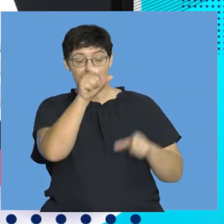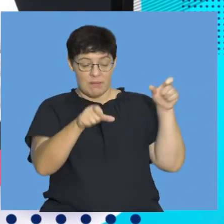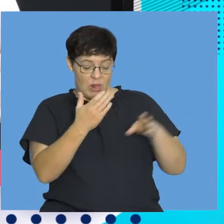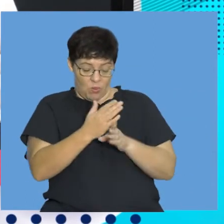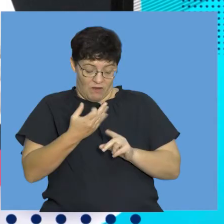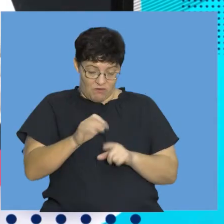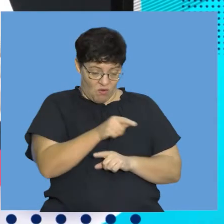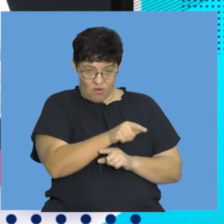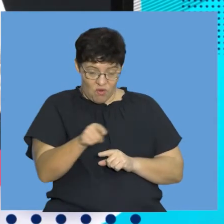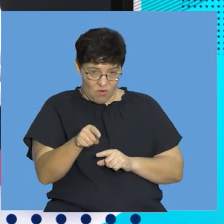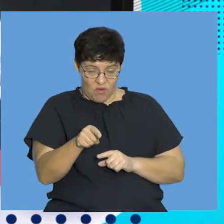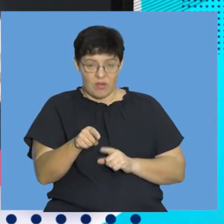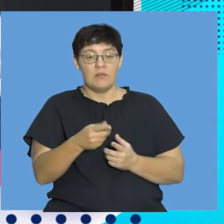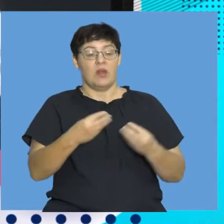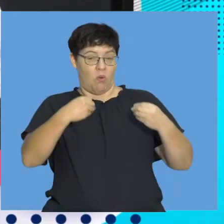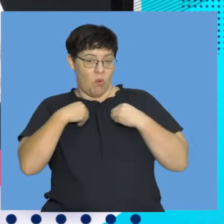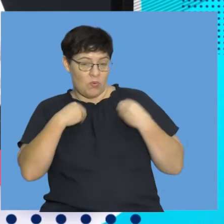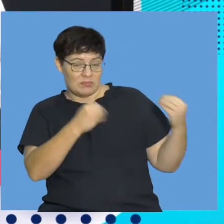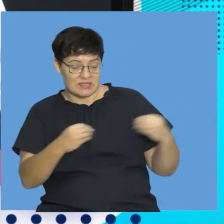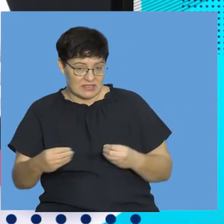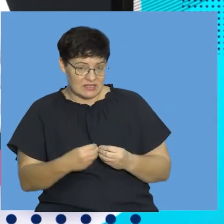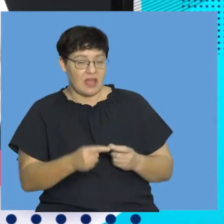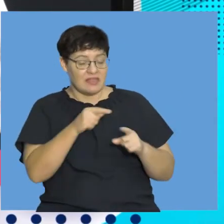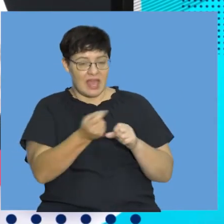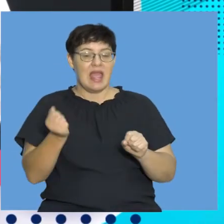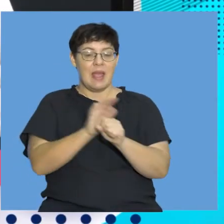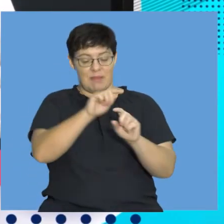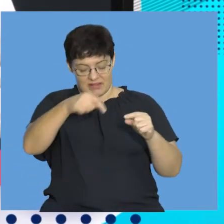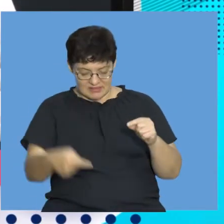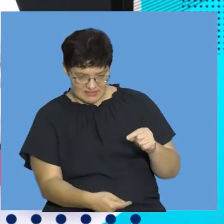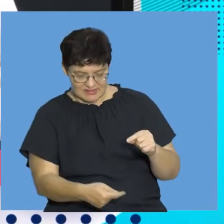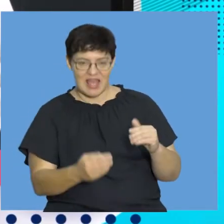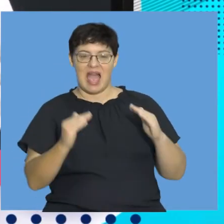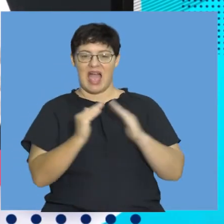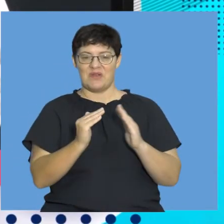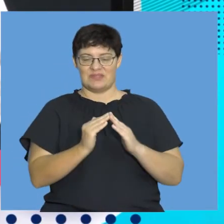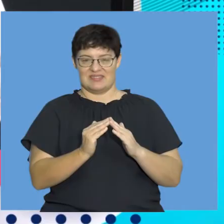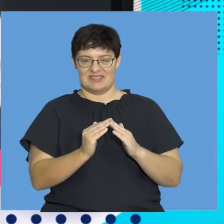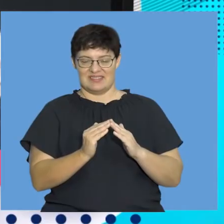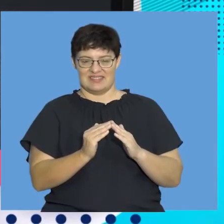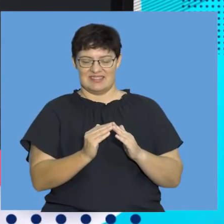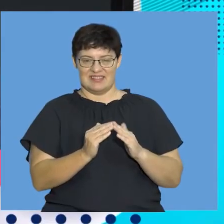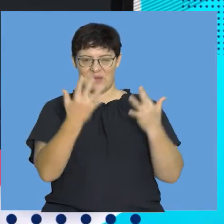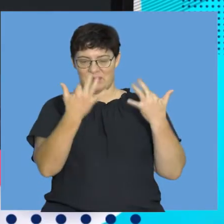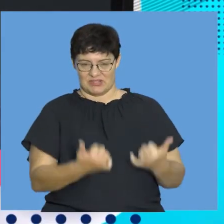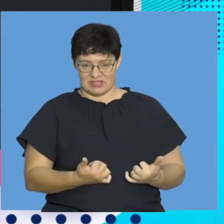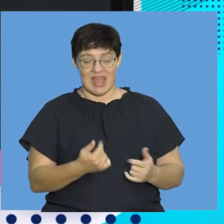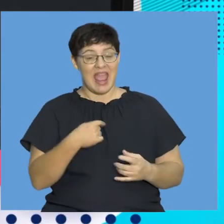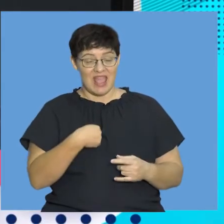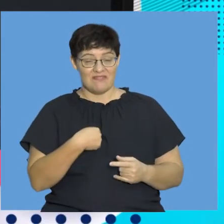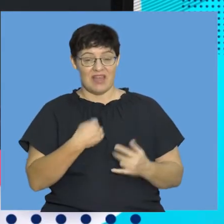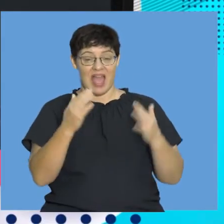budget, being people who work for businesses, people who own businesses, it will impact on your household